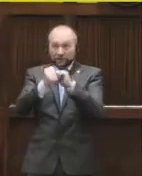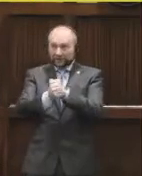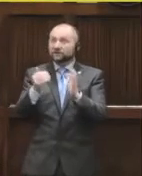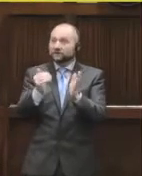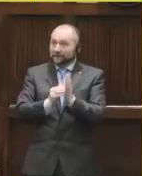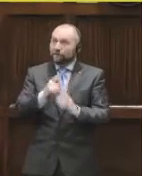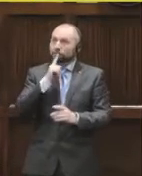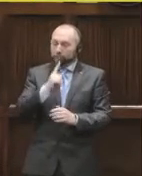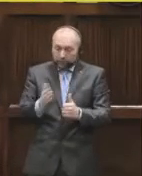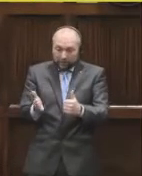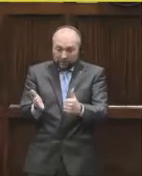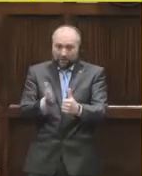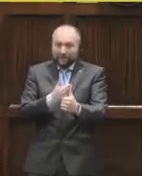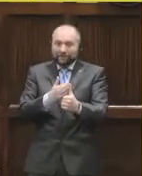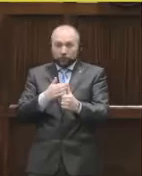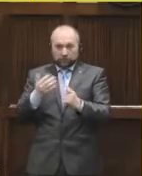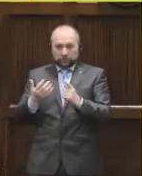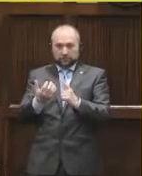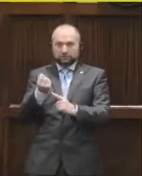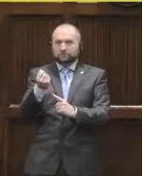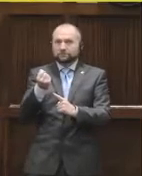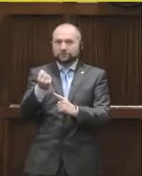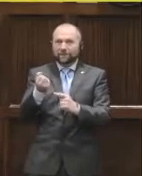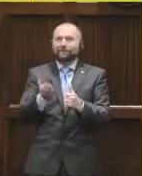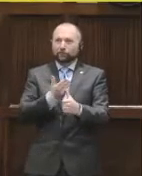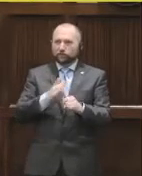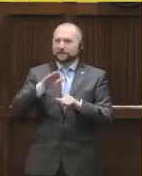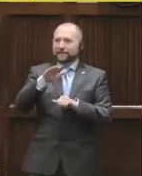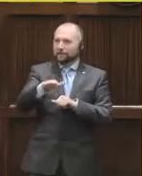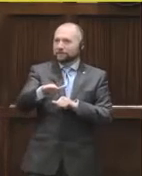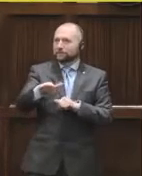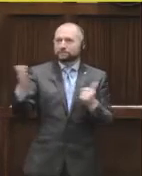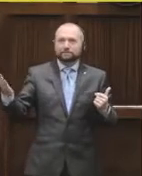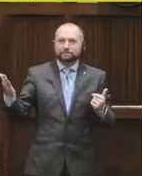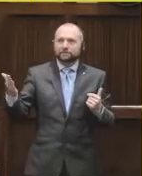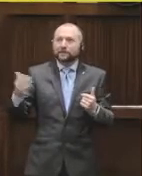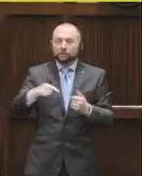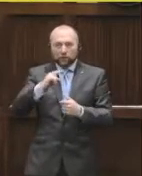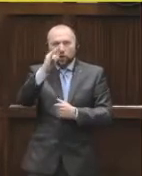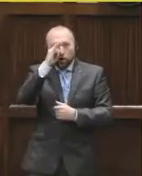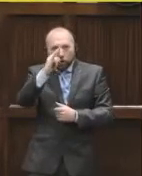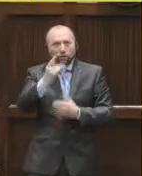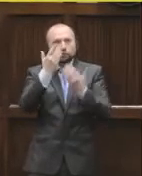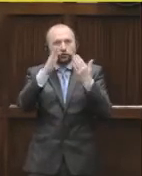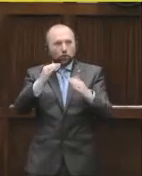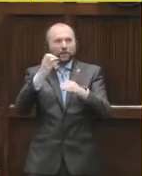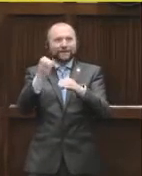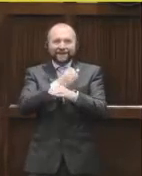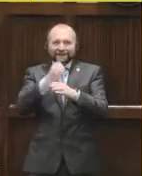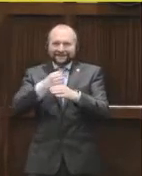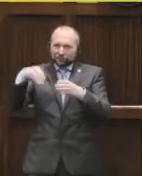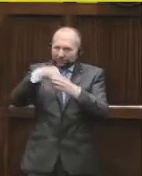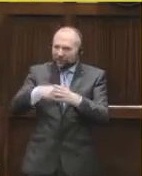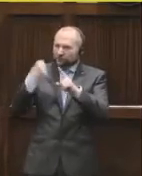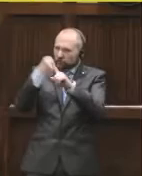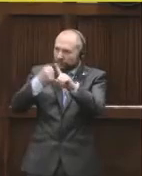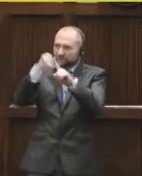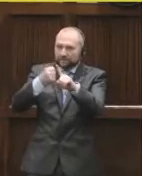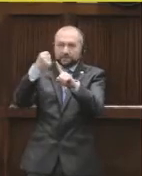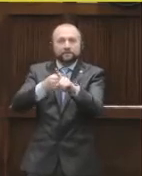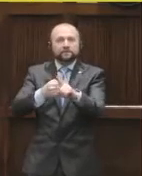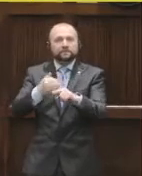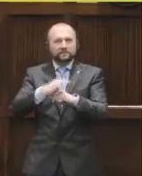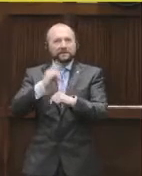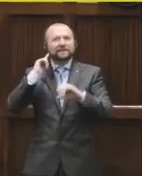the first step. And I hope it represents a move towards continued engagement with the deaf community as